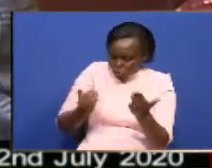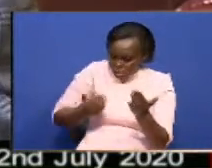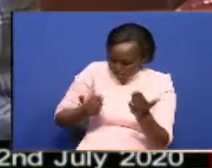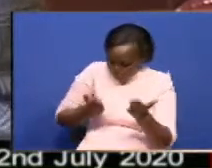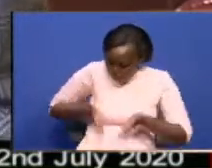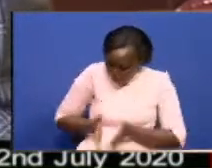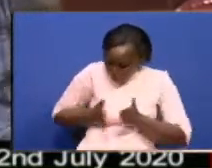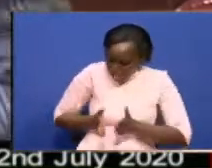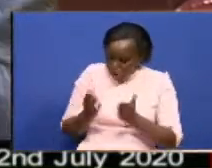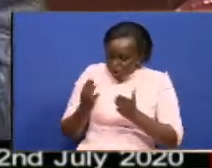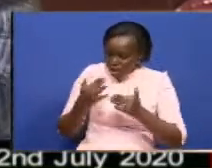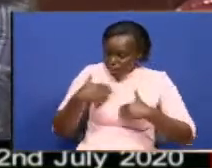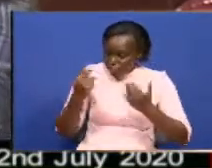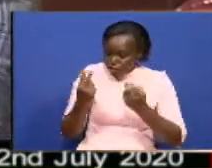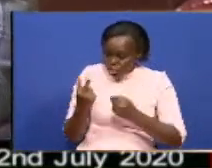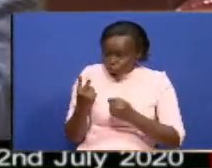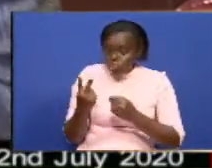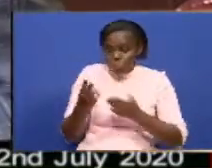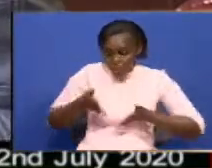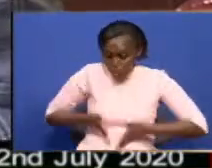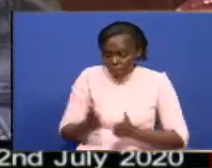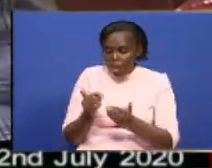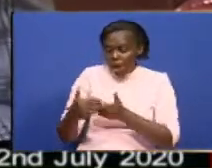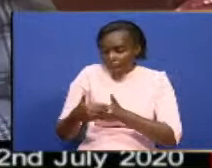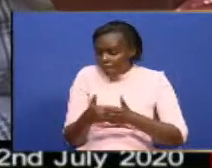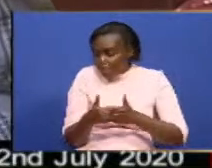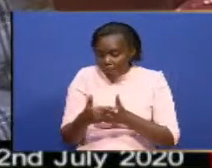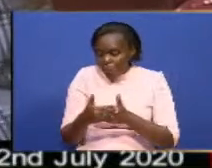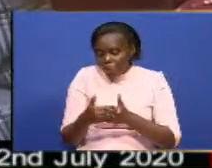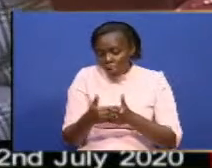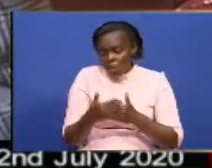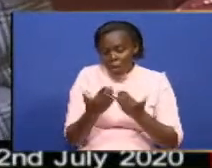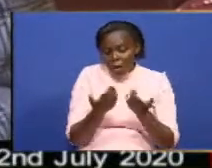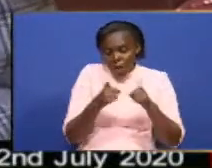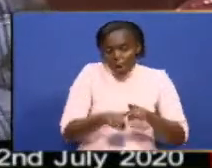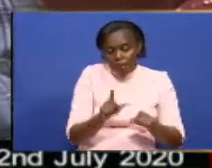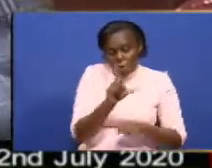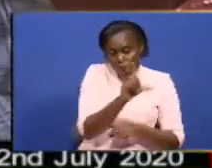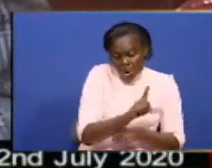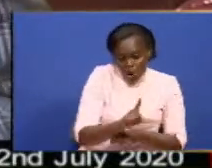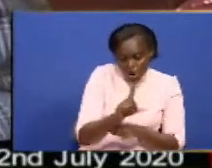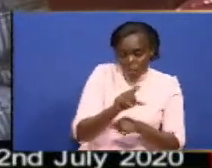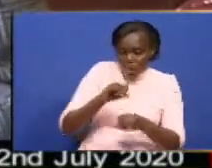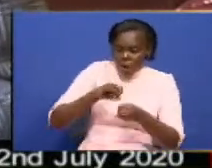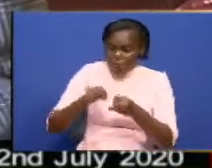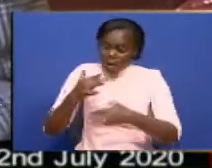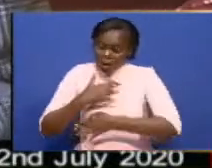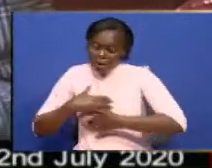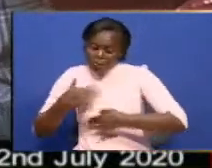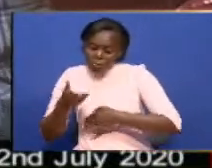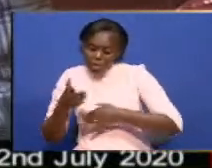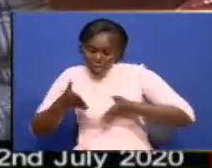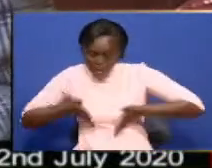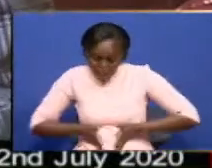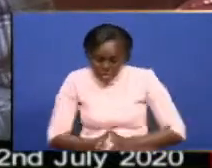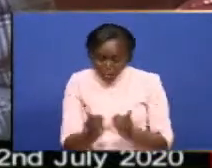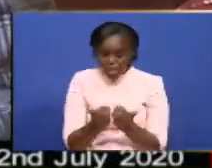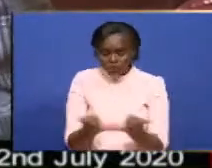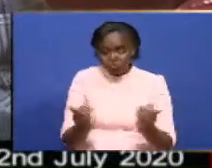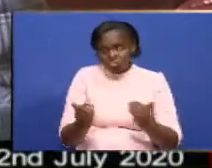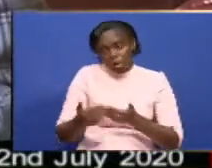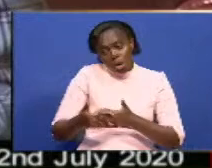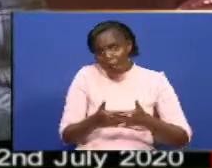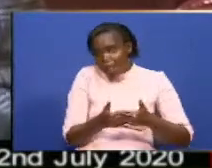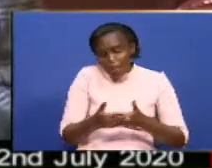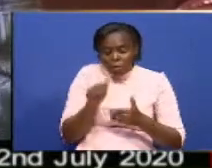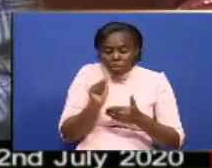two refugees? Or what happens when a local marries that refugee and they have kids?